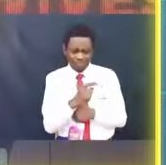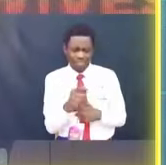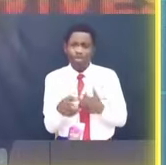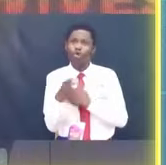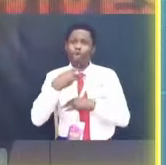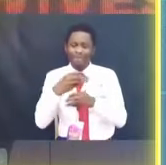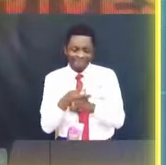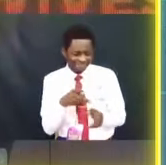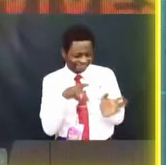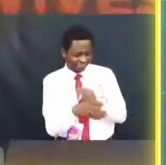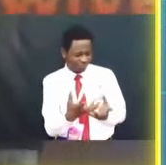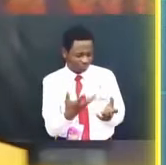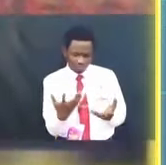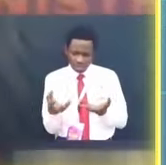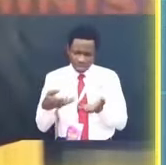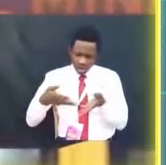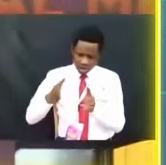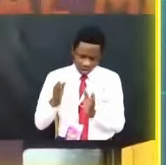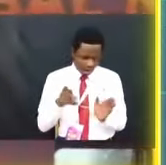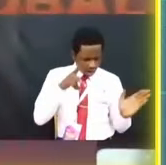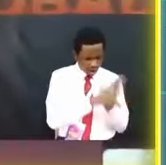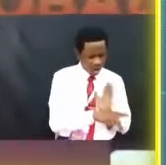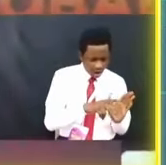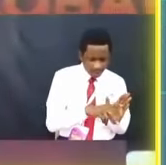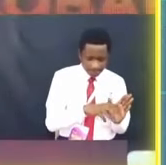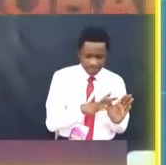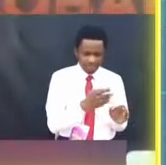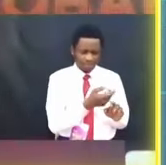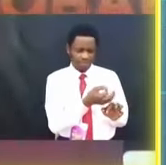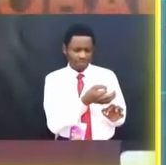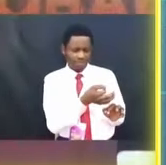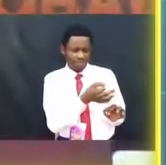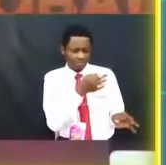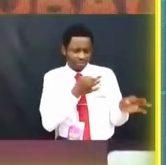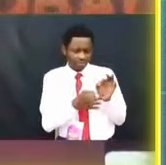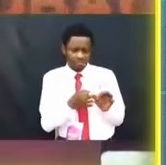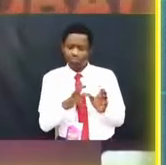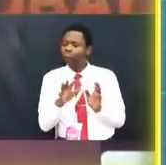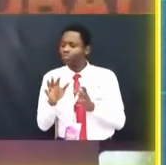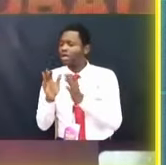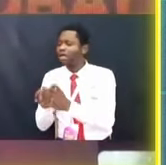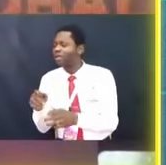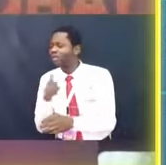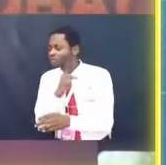him, he decided to mention it to the king before. Then the king said, "You saw him